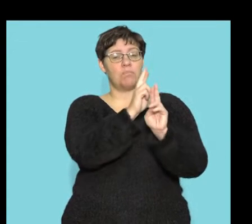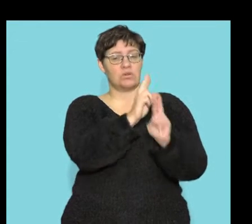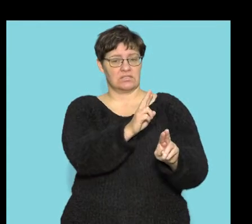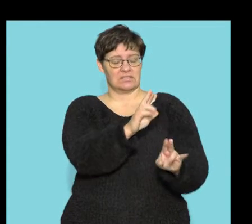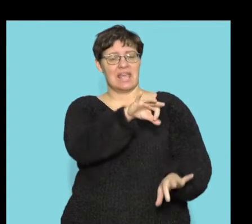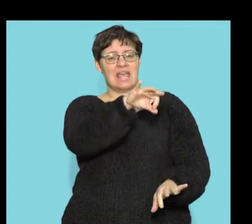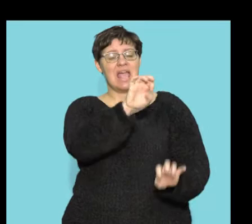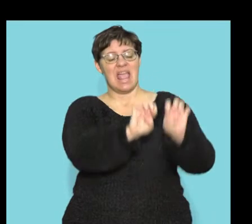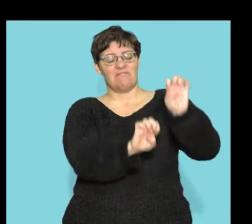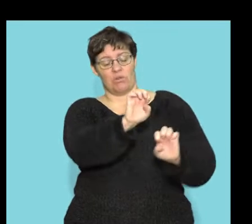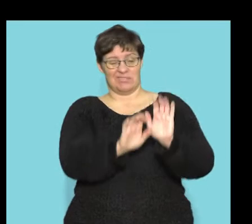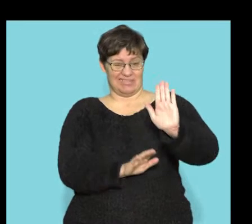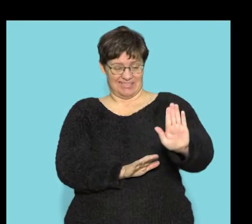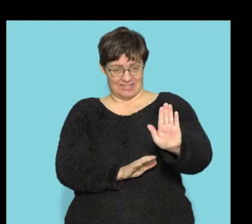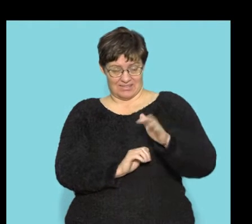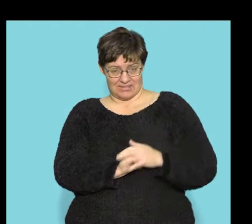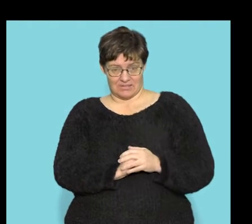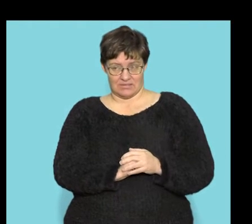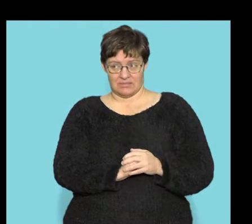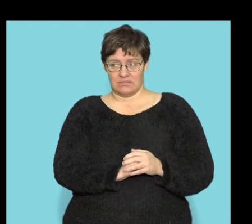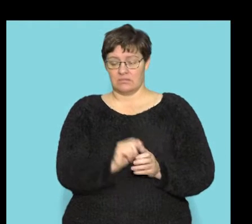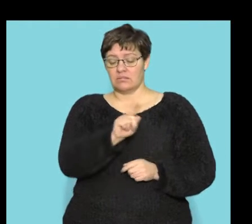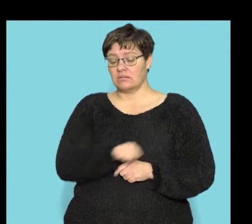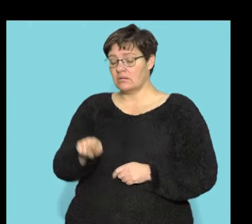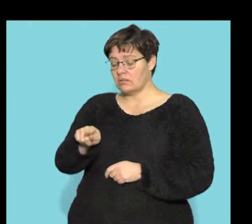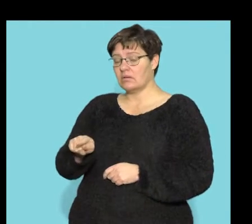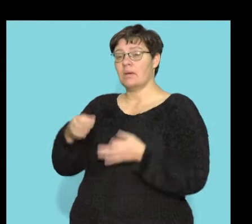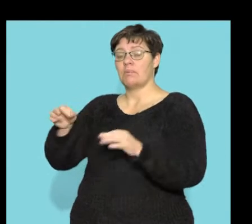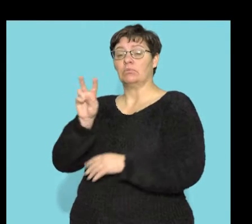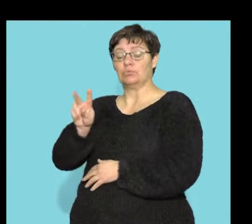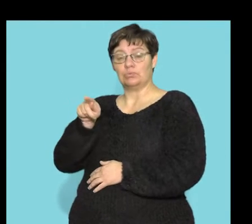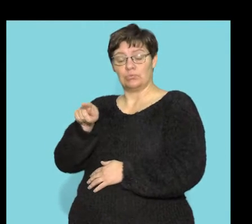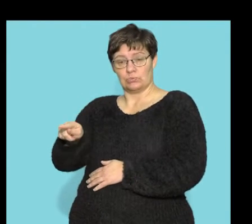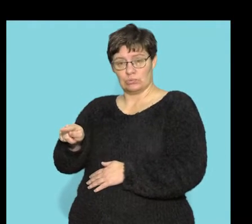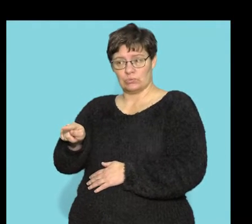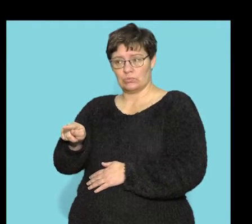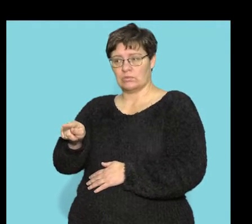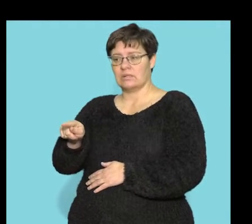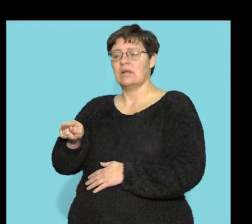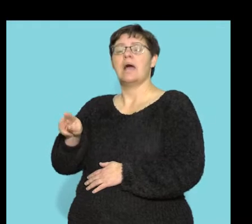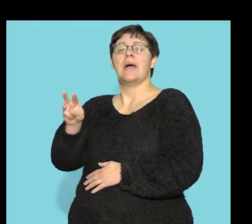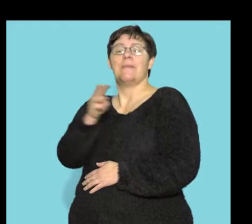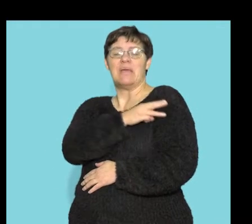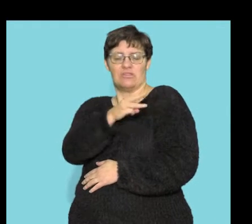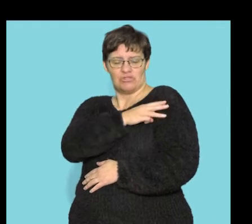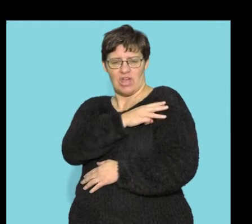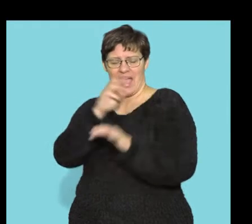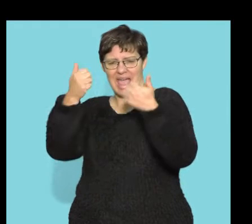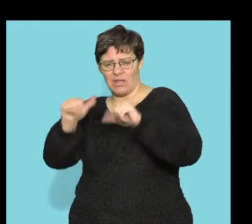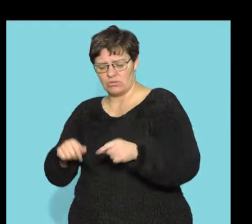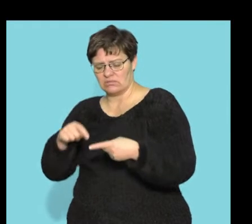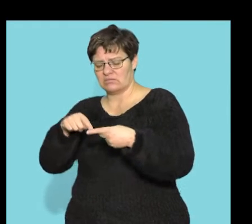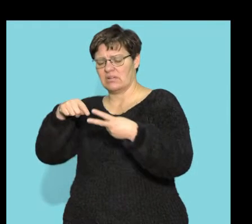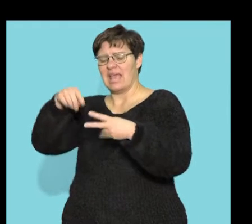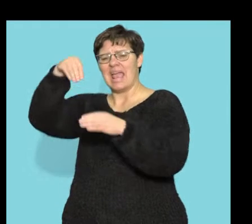financial reporting and evaluation, okay? Whereas paper two deals with managerial